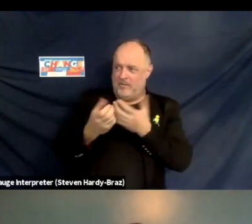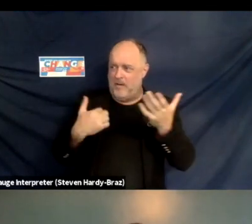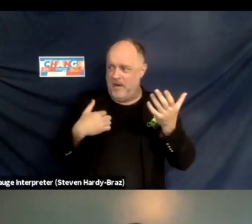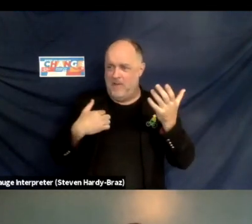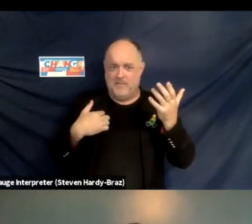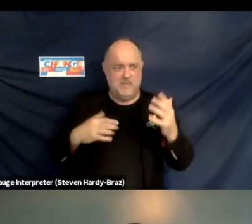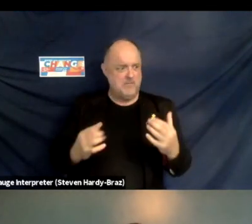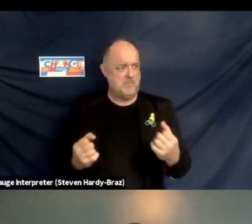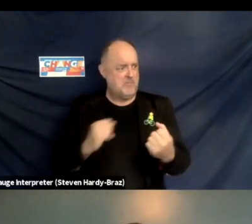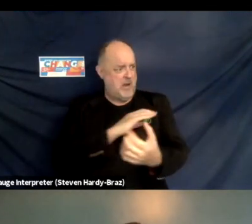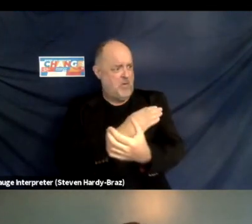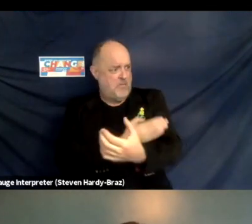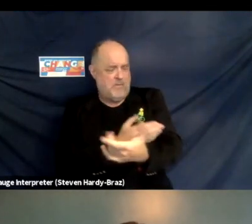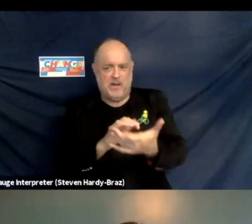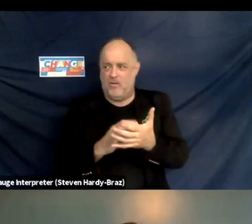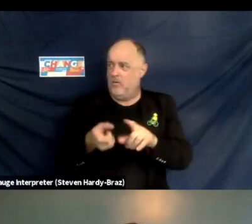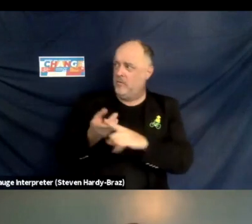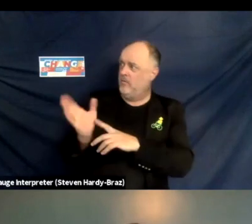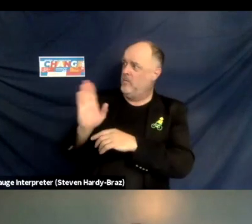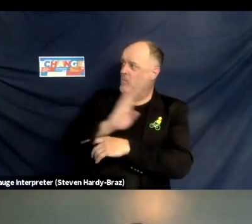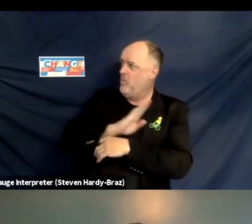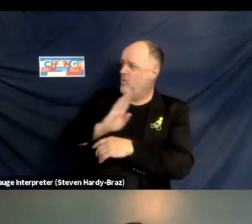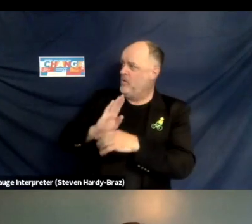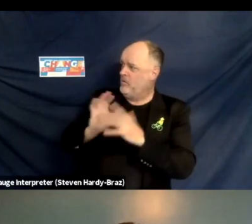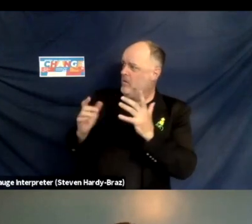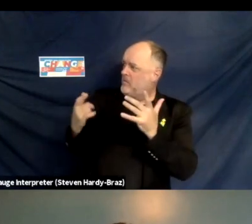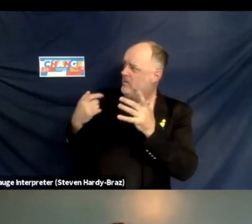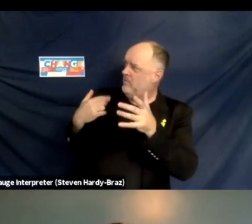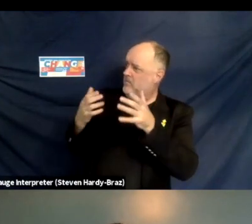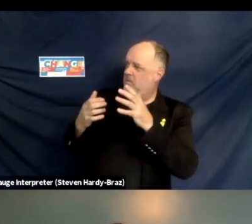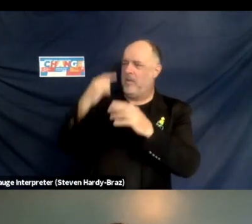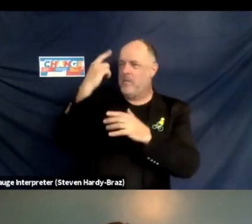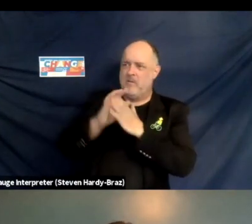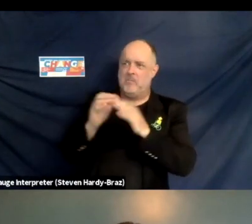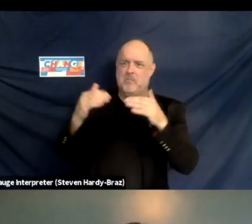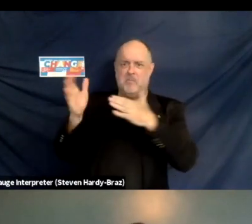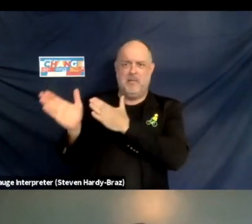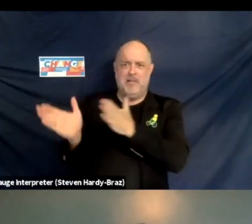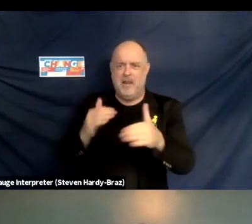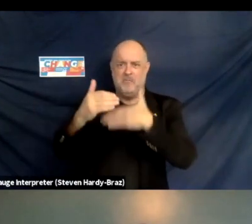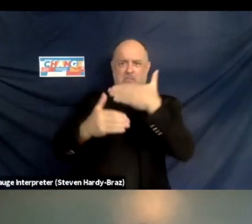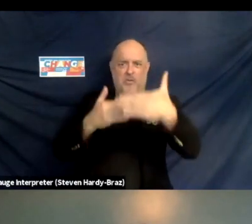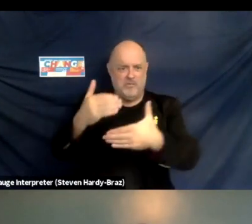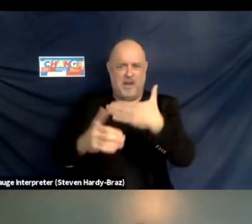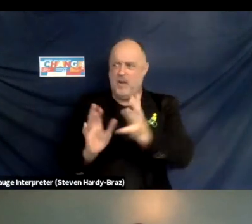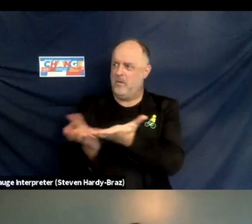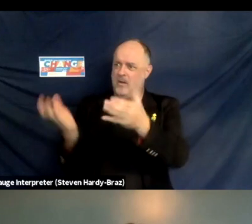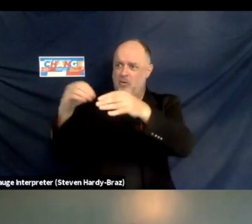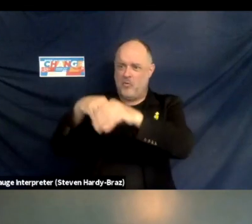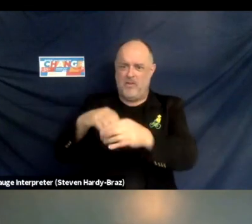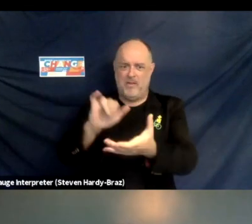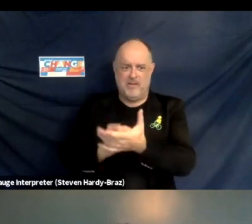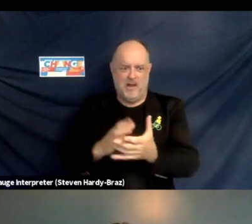I'm of course under the leadership of the board of directors, we look at our strategic plan, we look at like, you know, how can we integrate this? You